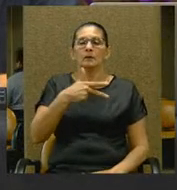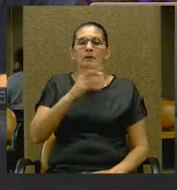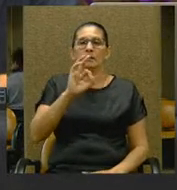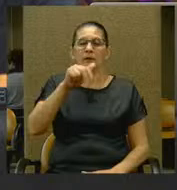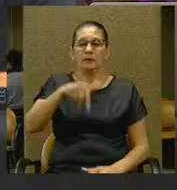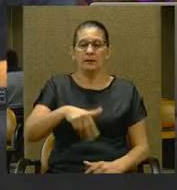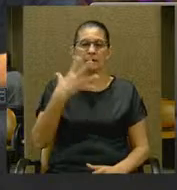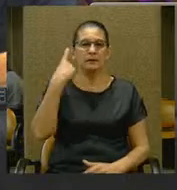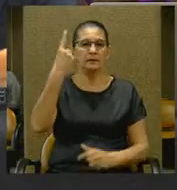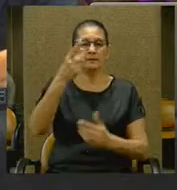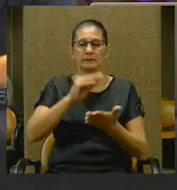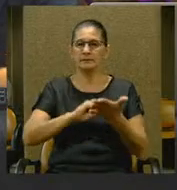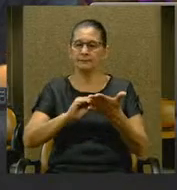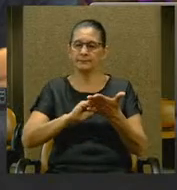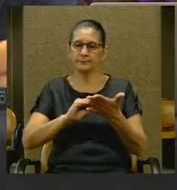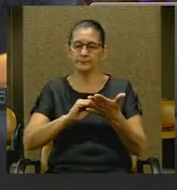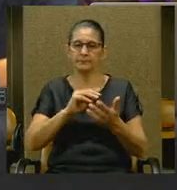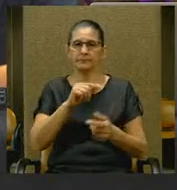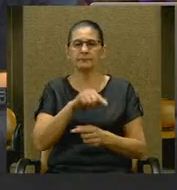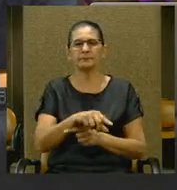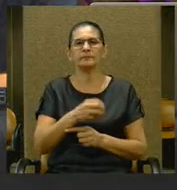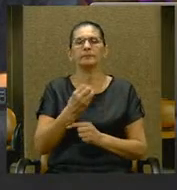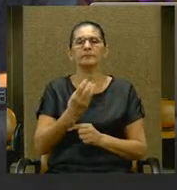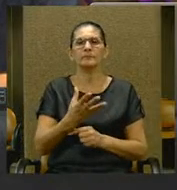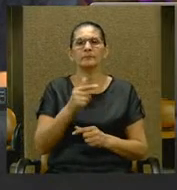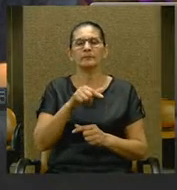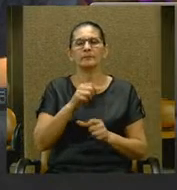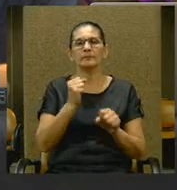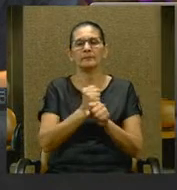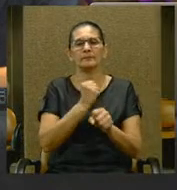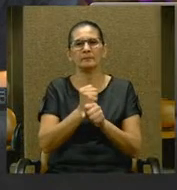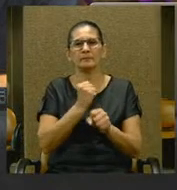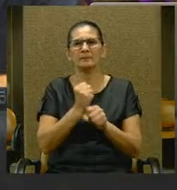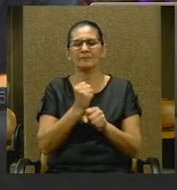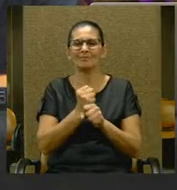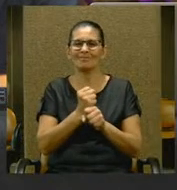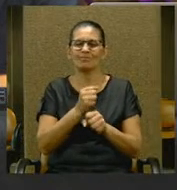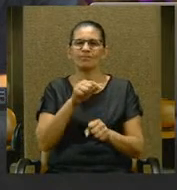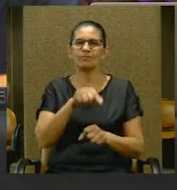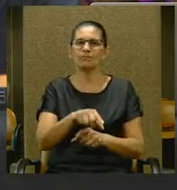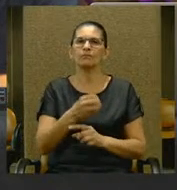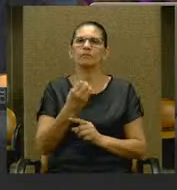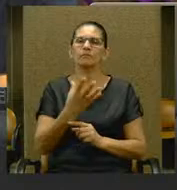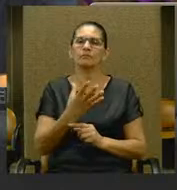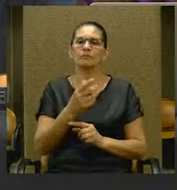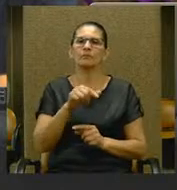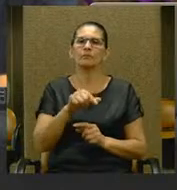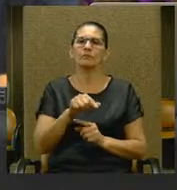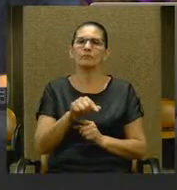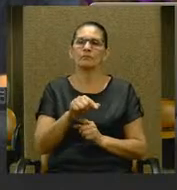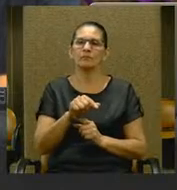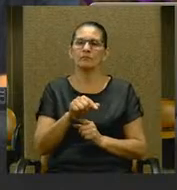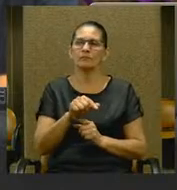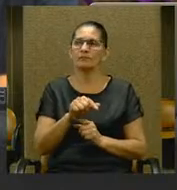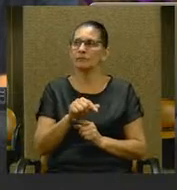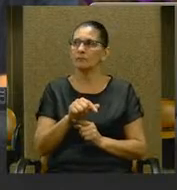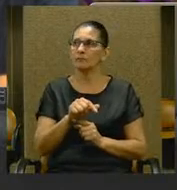John Walsh, director for drug policies and WOLA. He especially works